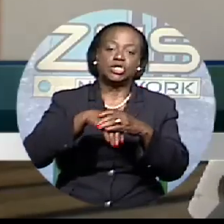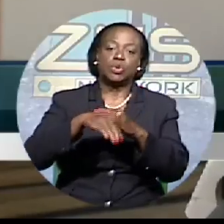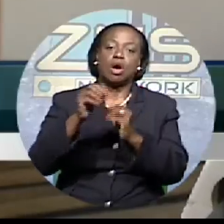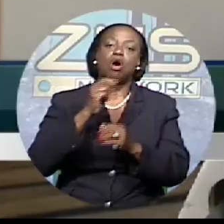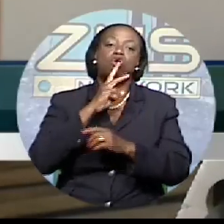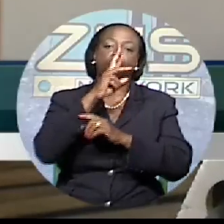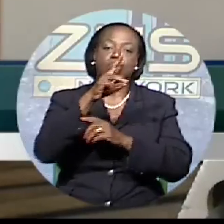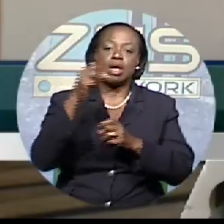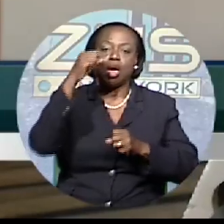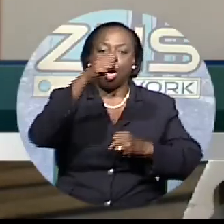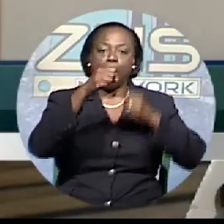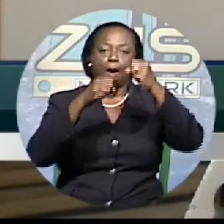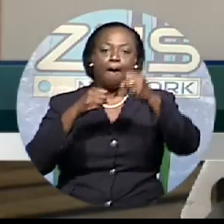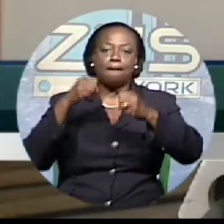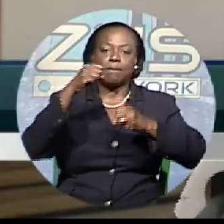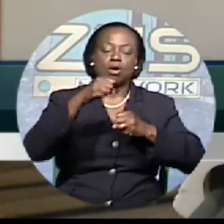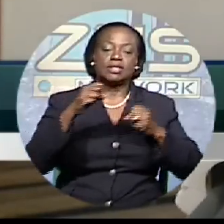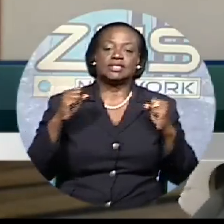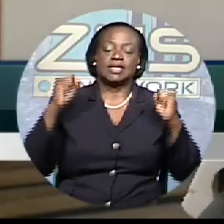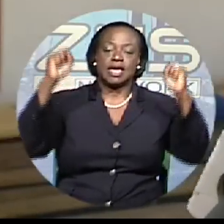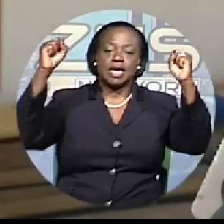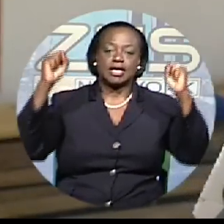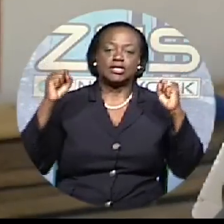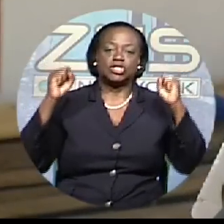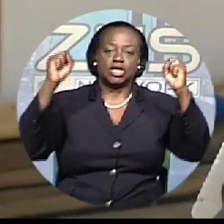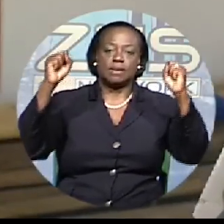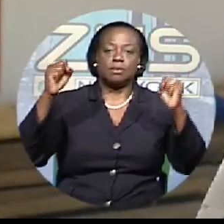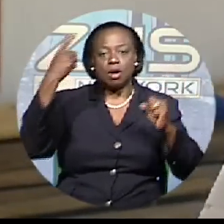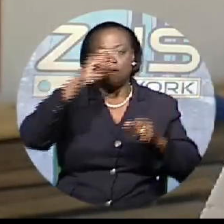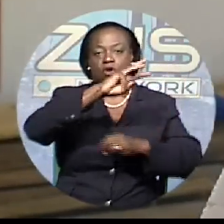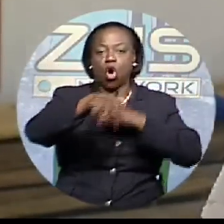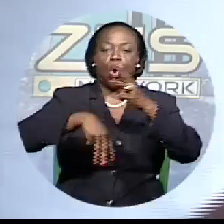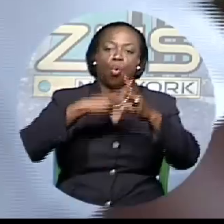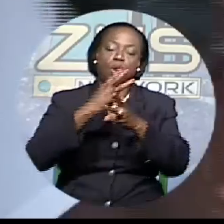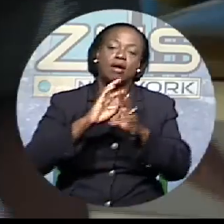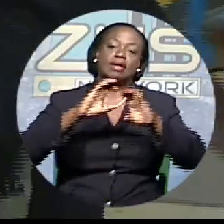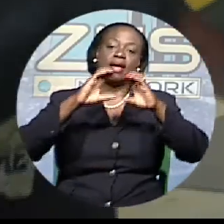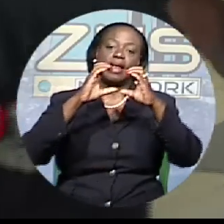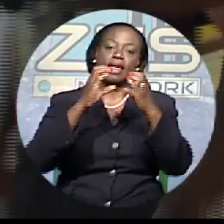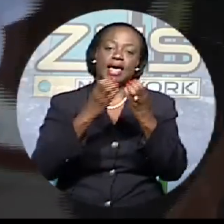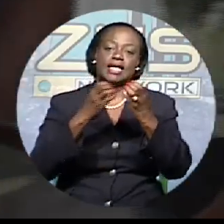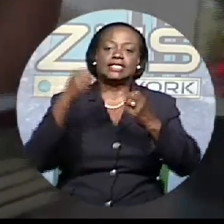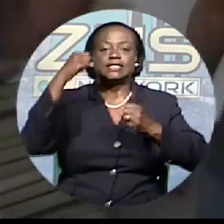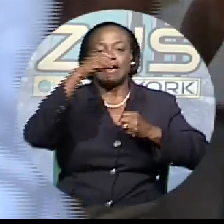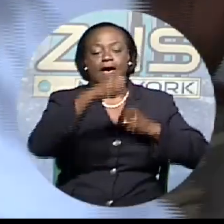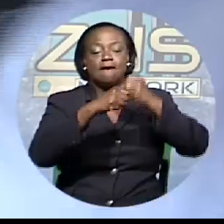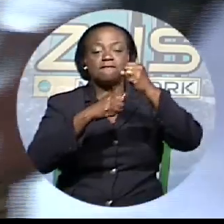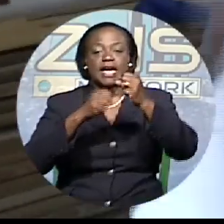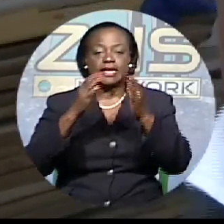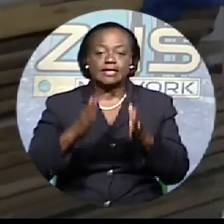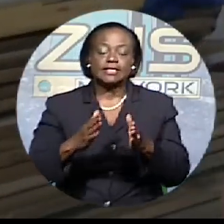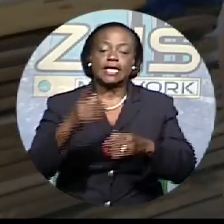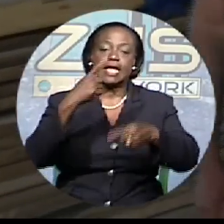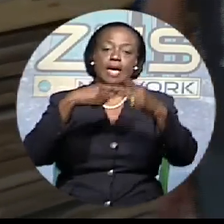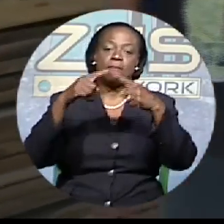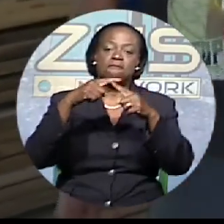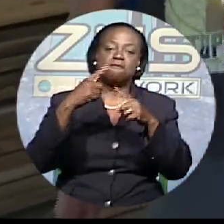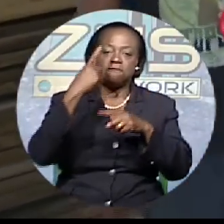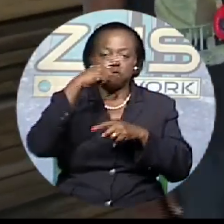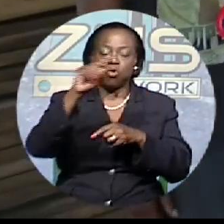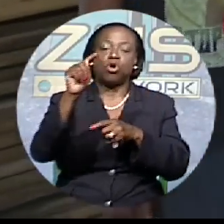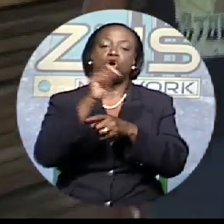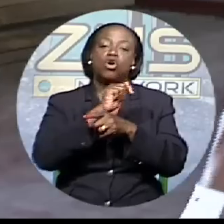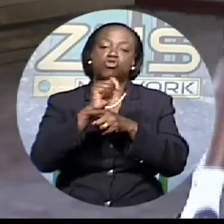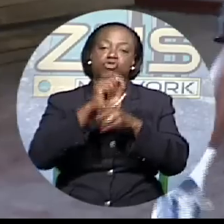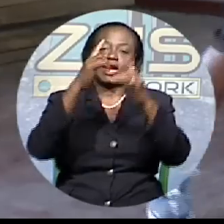could bring on international fighters, you know, world-class fighters to come down here for training camp. You know, like I said before, you know, boxing is sports tourism, so. But also